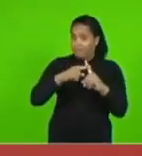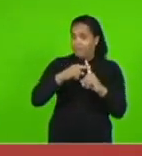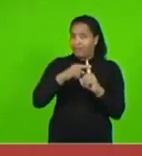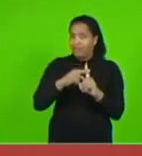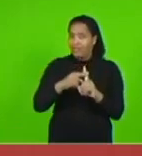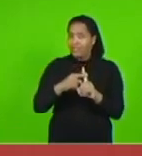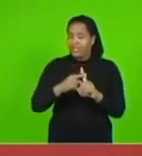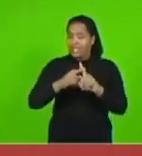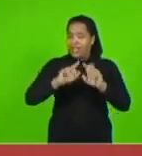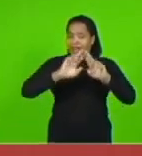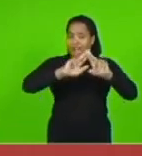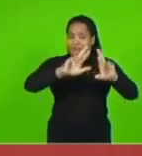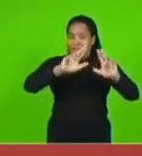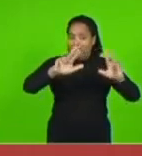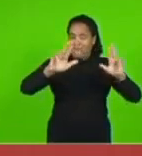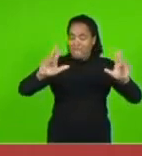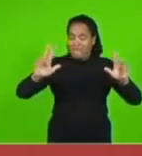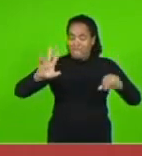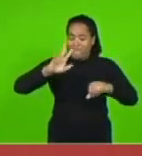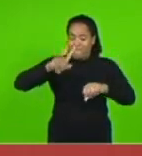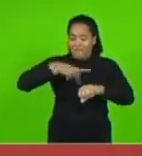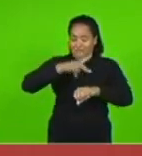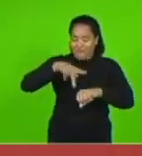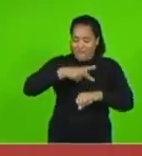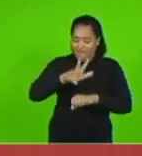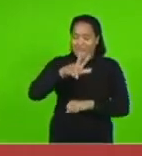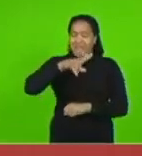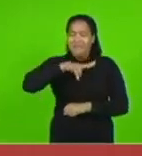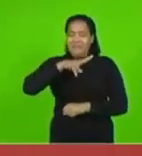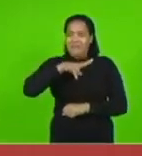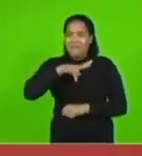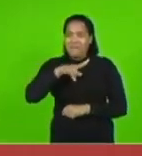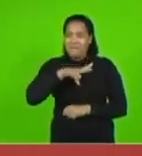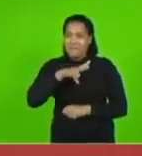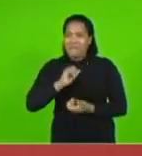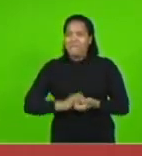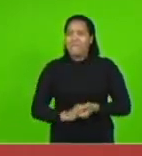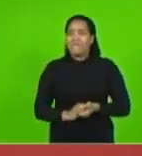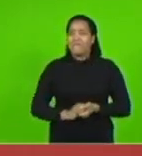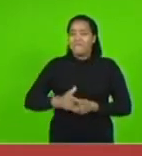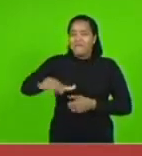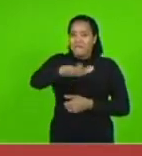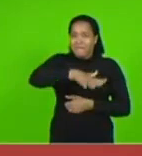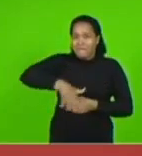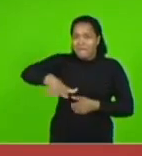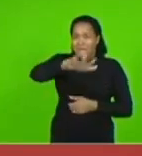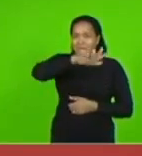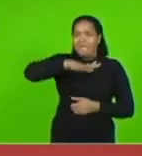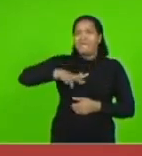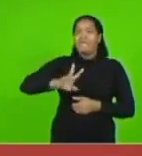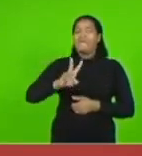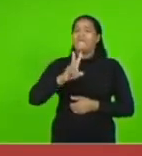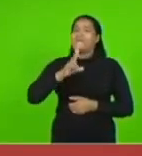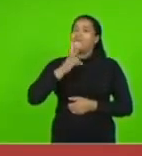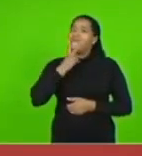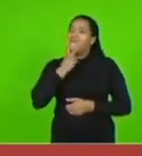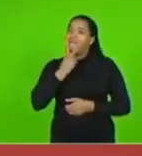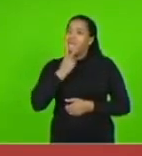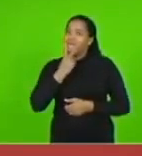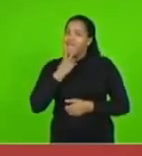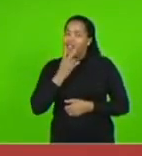churches and in multiple regions. And the region particularly of Grande